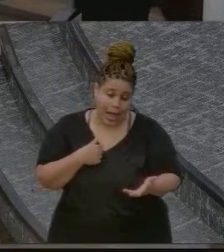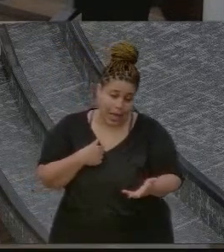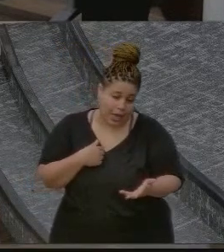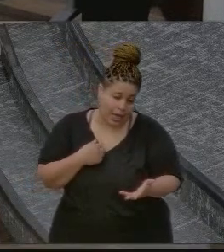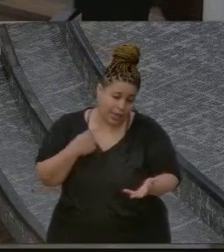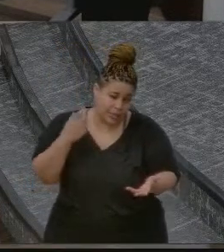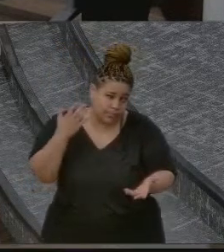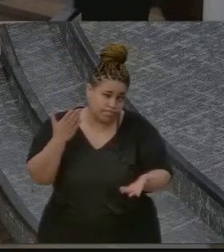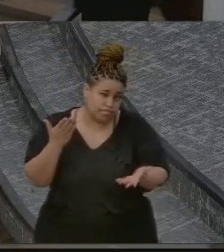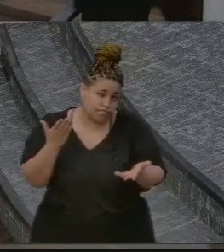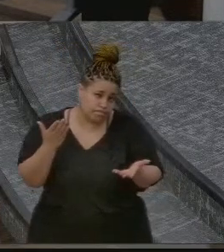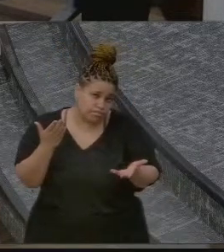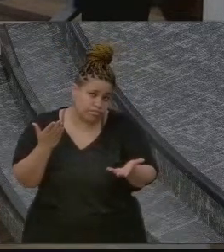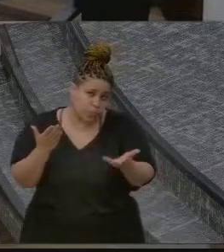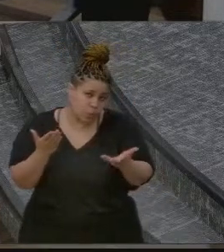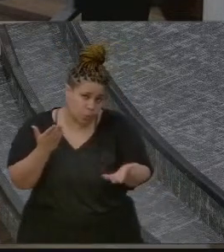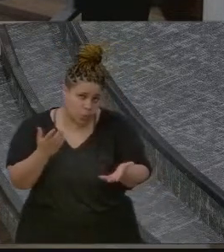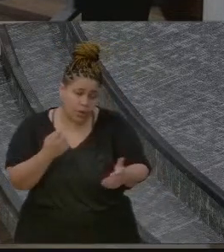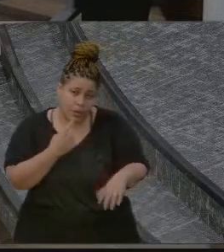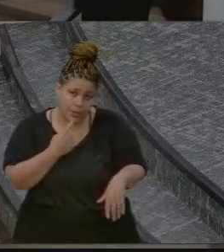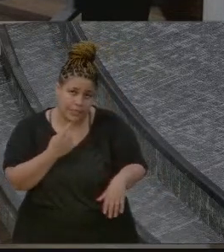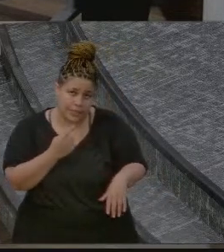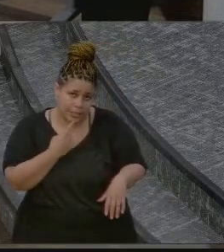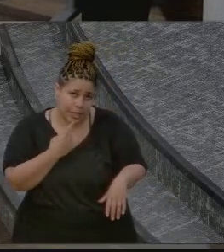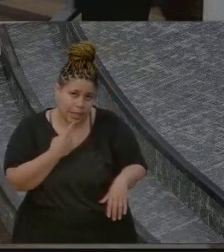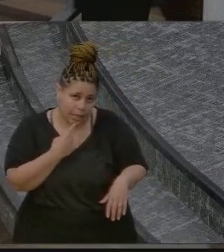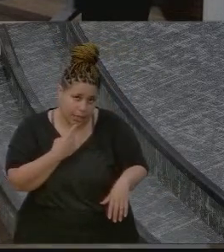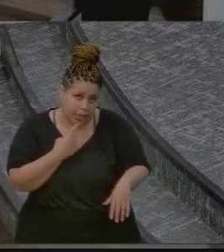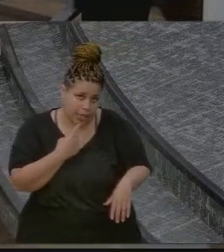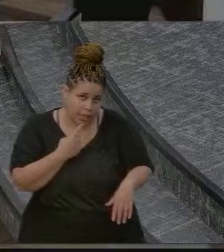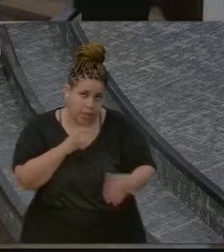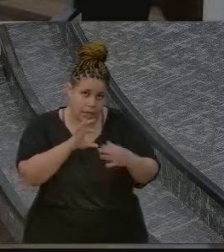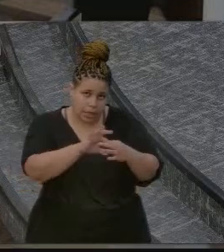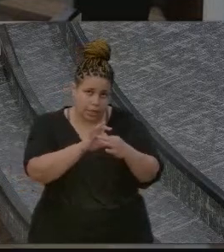could be something the State Department of Education could do to enforce.